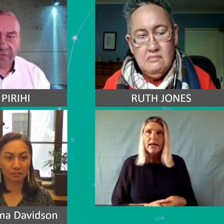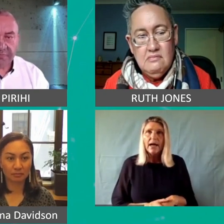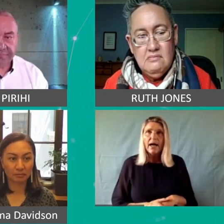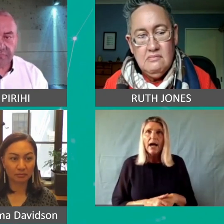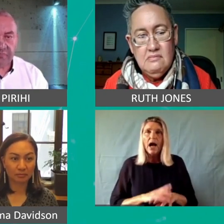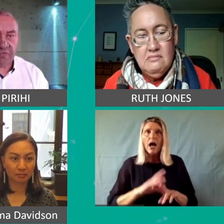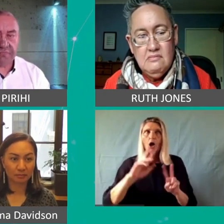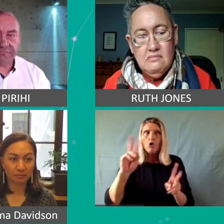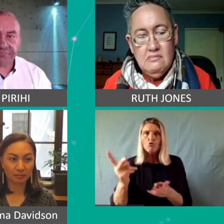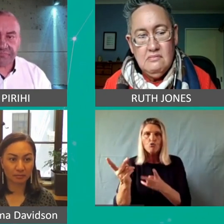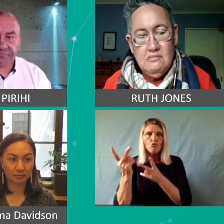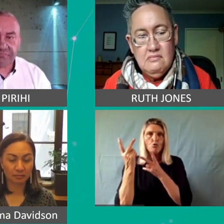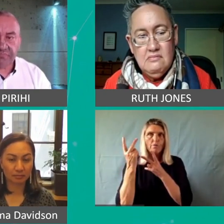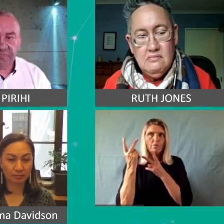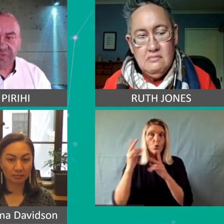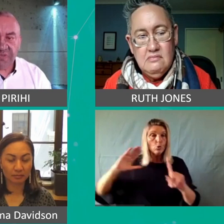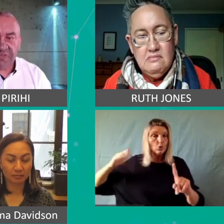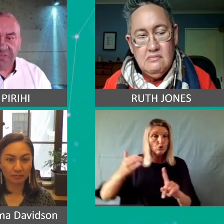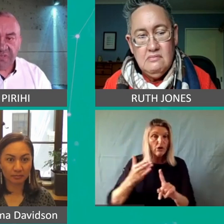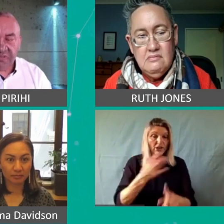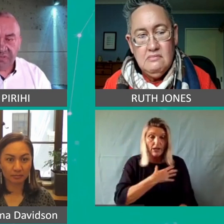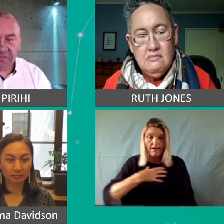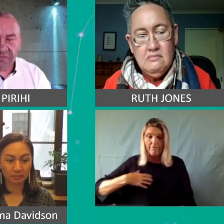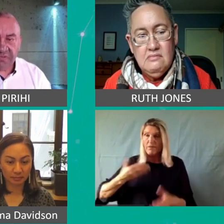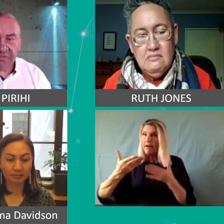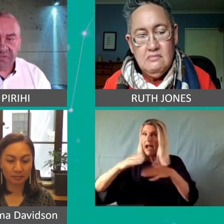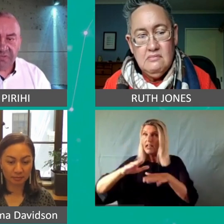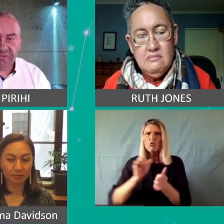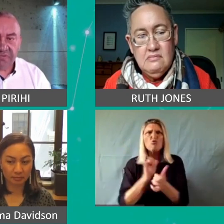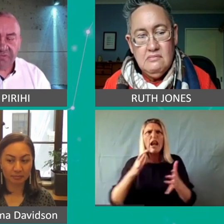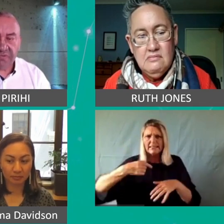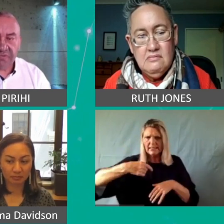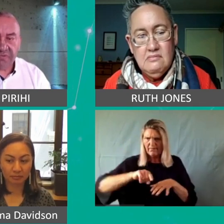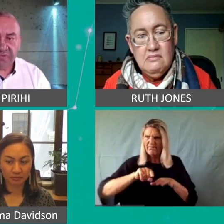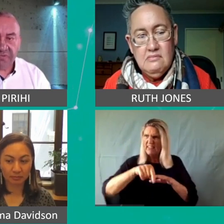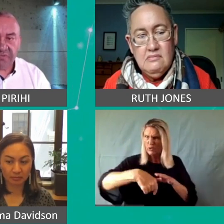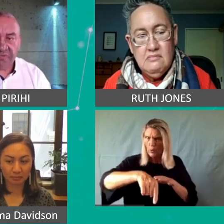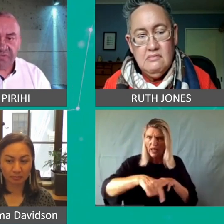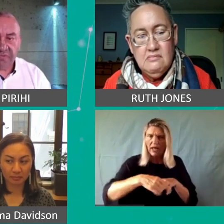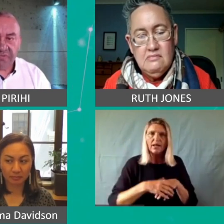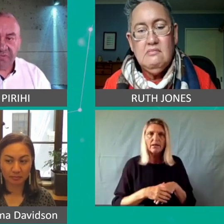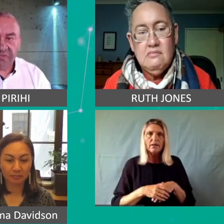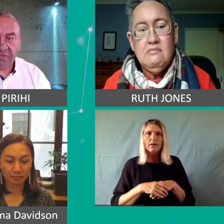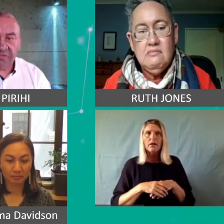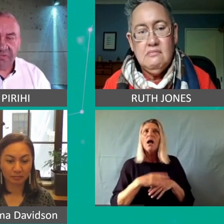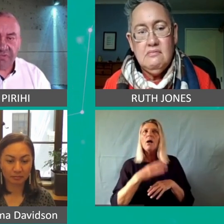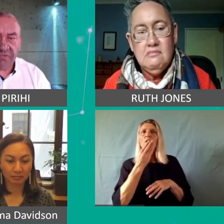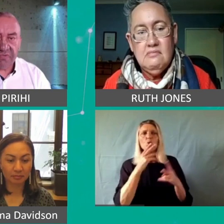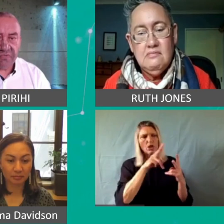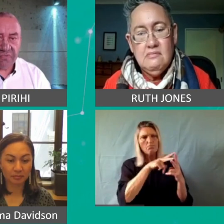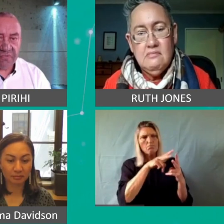review the national strategy that the government will be releasing next week through the lens of these two